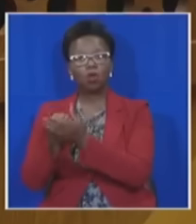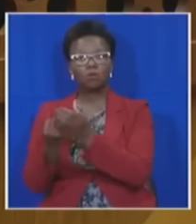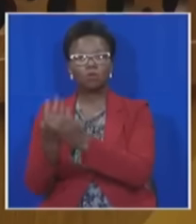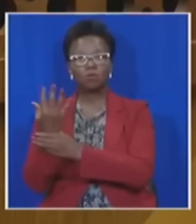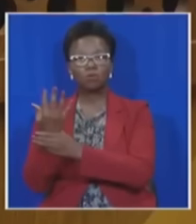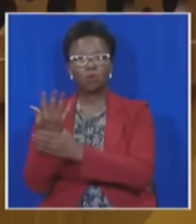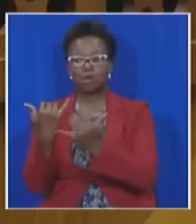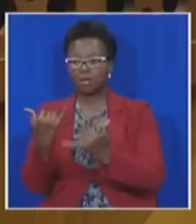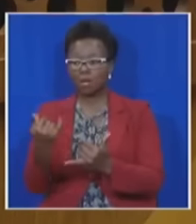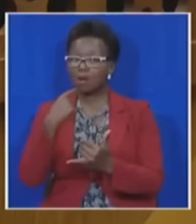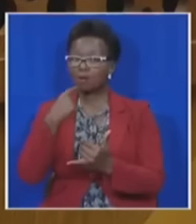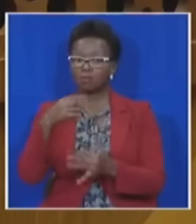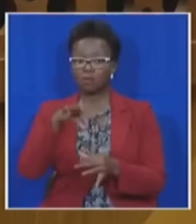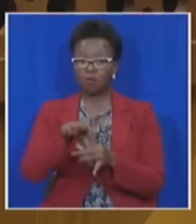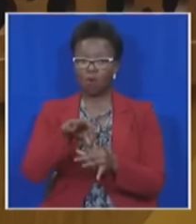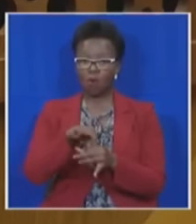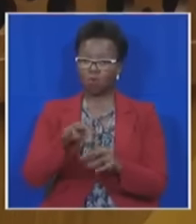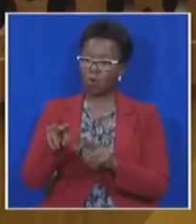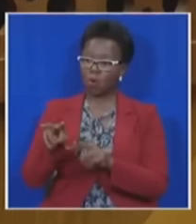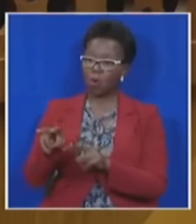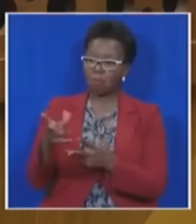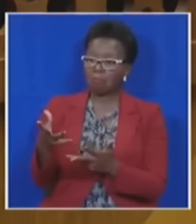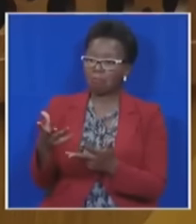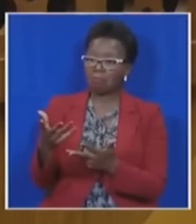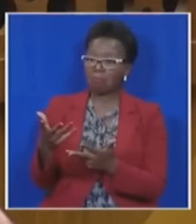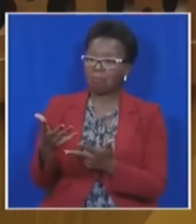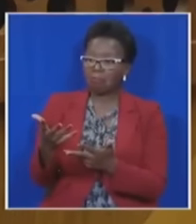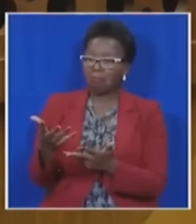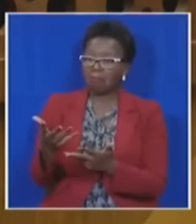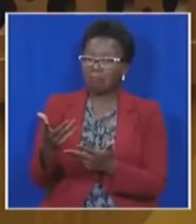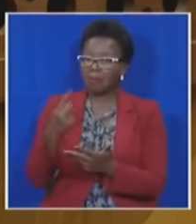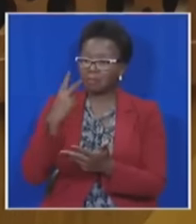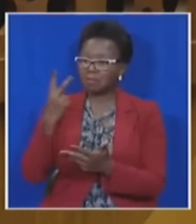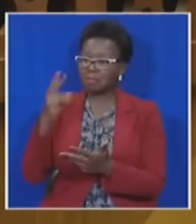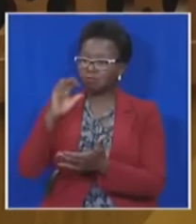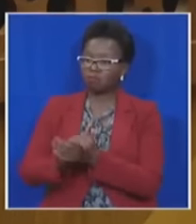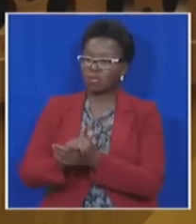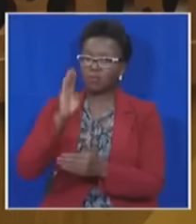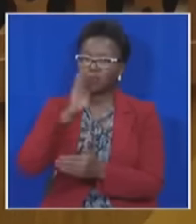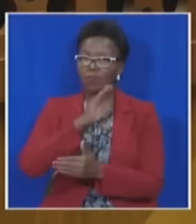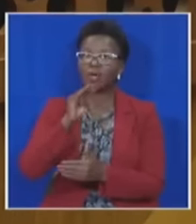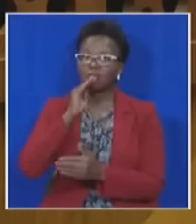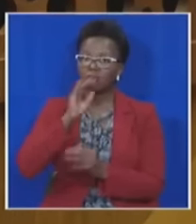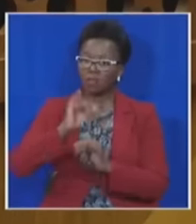Thank goodness the voters didn't hold their breath. That's all I can say, because we would have had a lot less voters in the country.